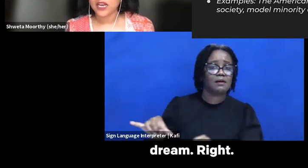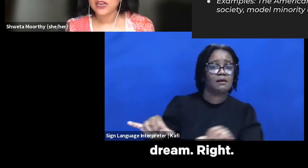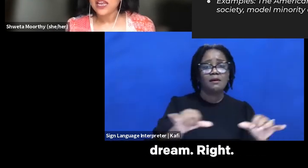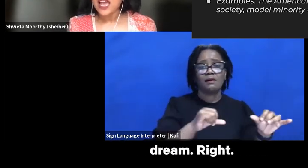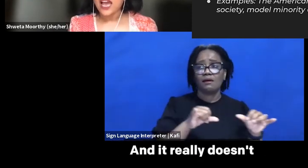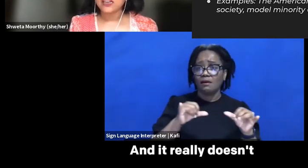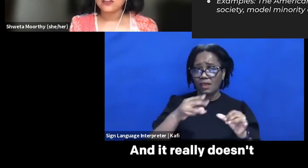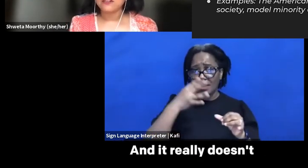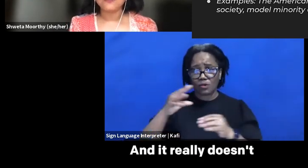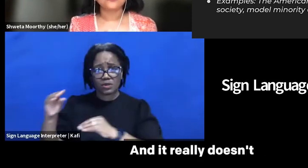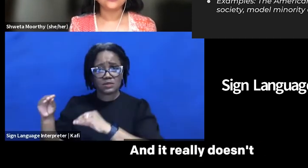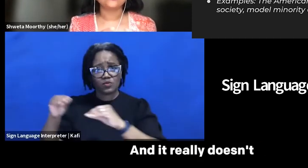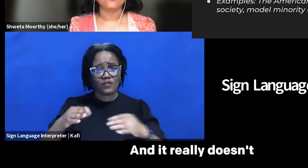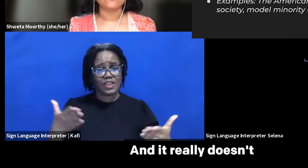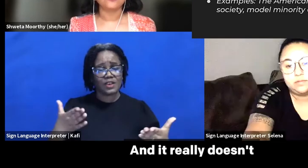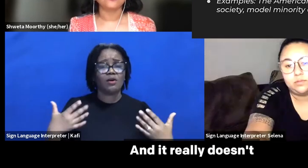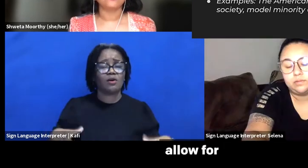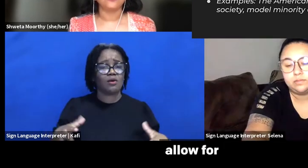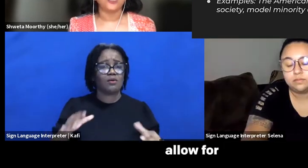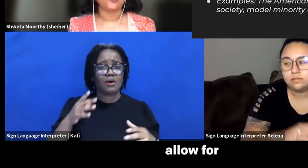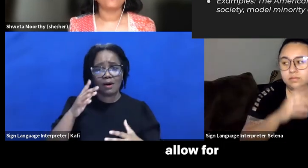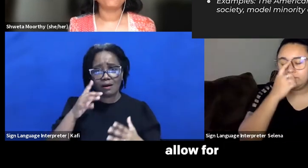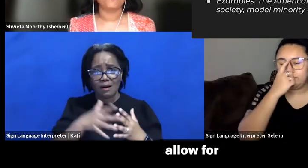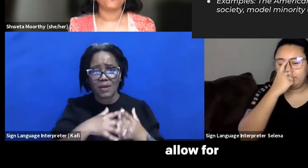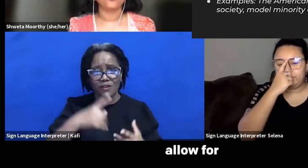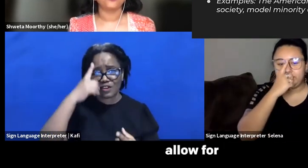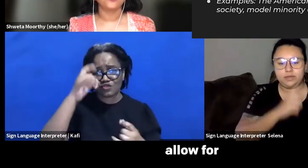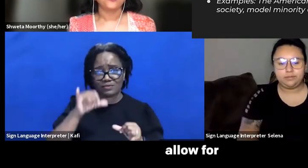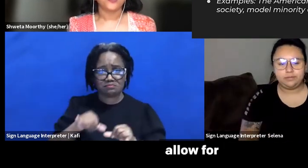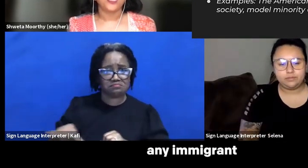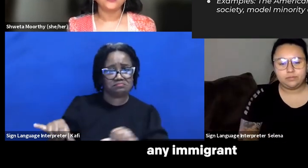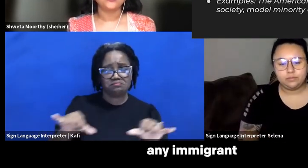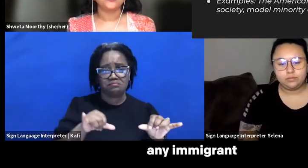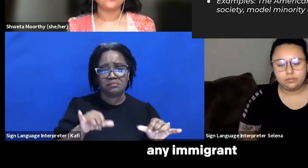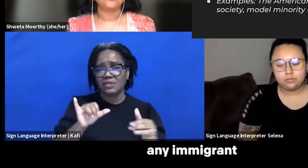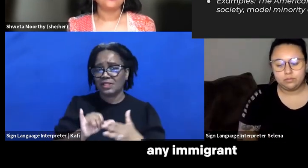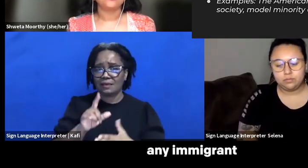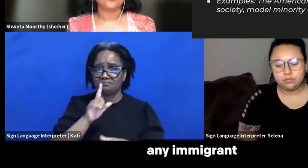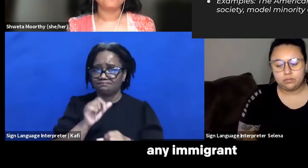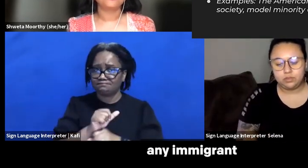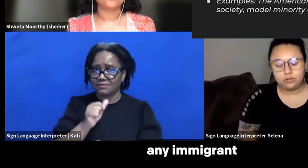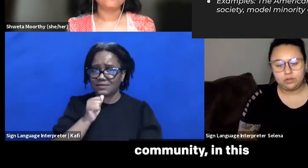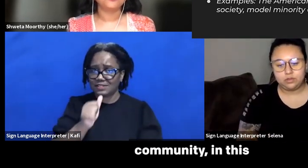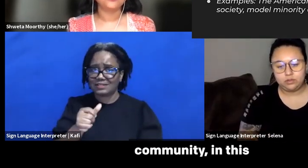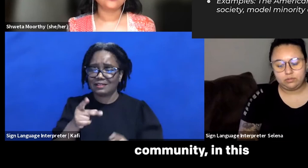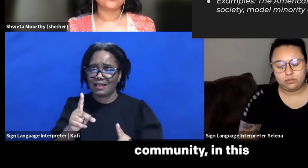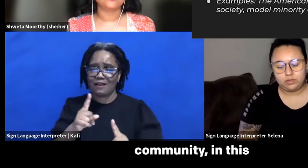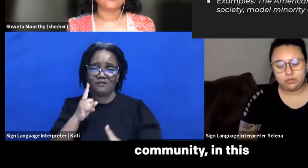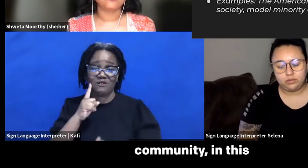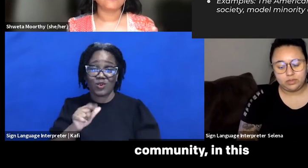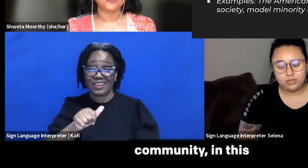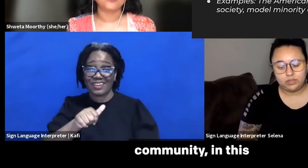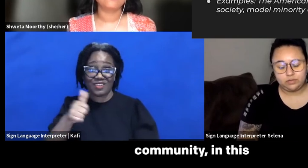dream, right? And it really doesn't allow for any immigrant